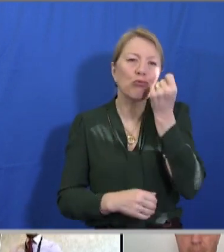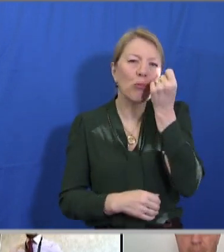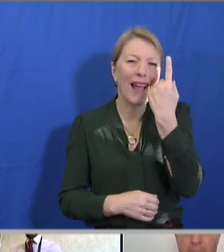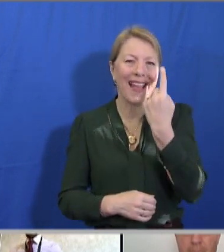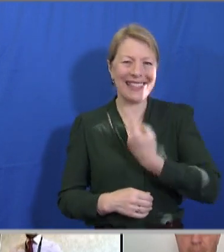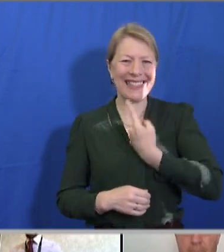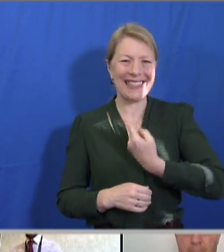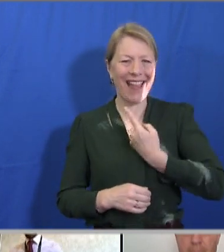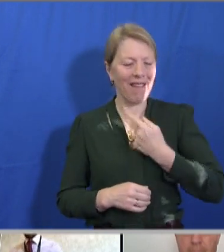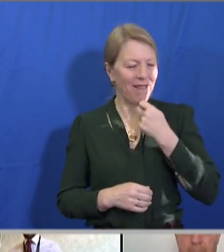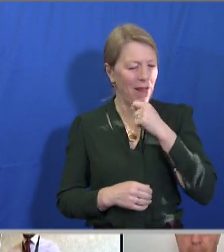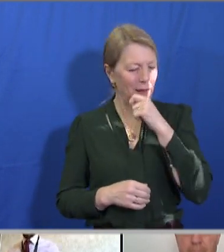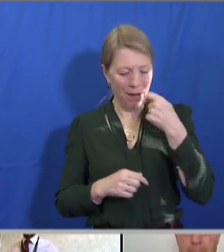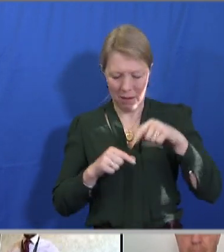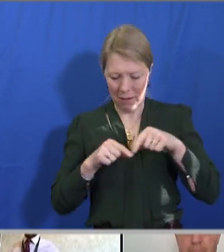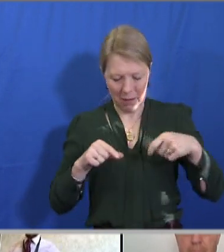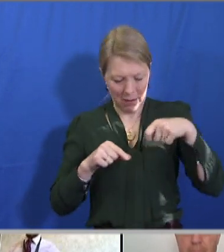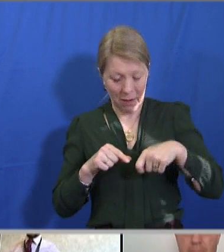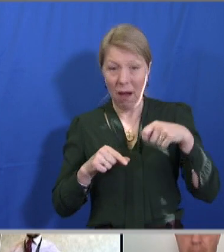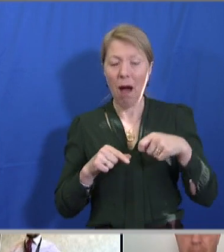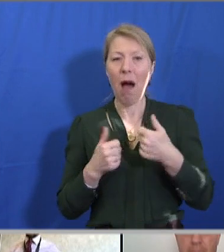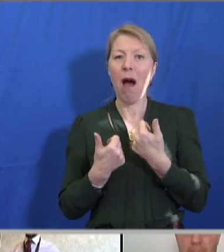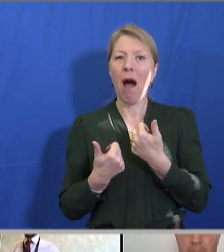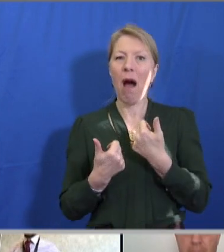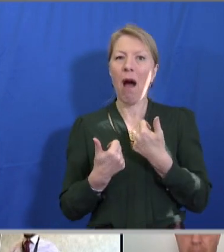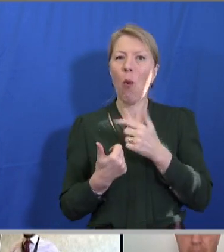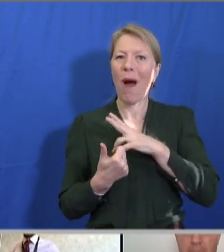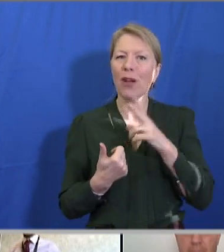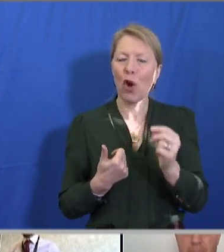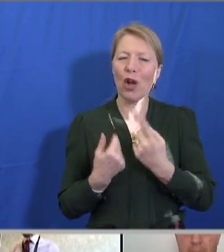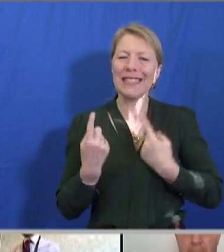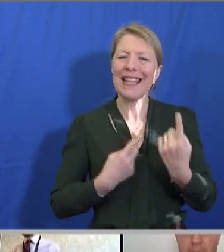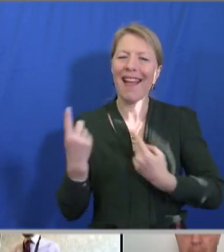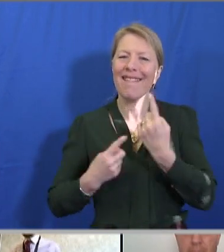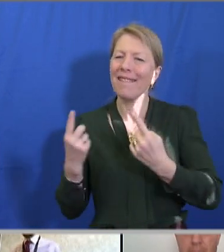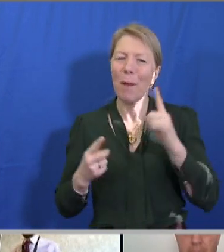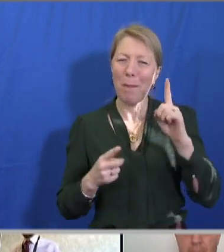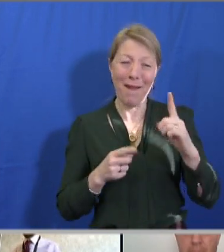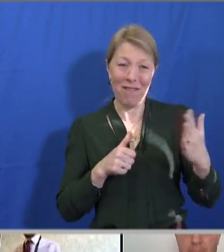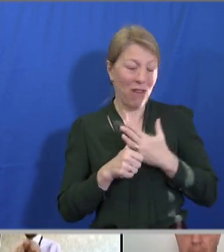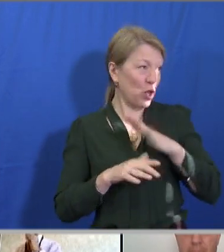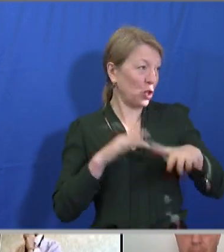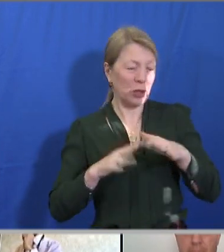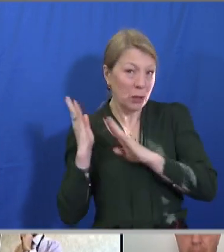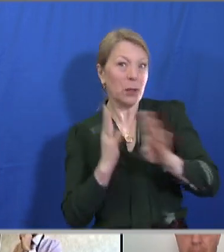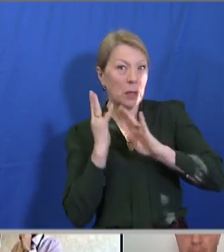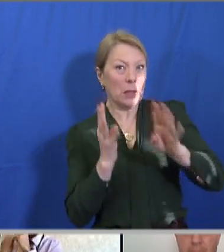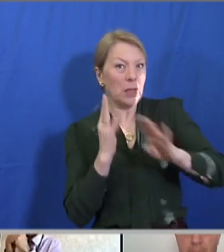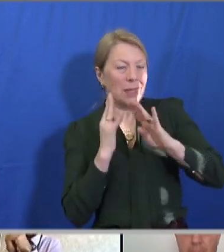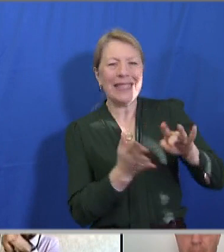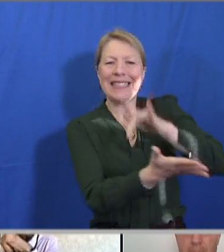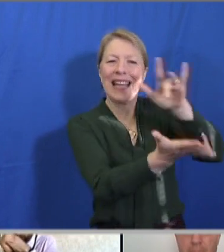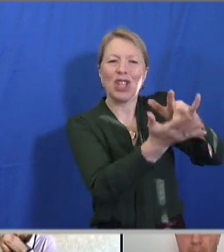to everyone. So it's how we actually set up a supported service then as well, should it be necessary going into the future